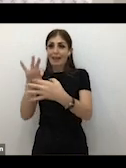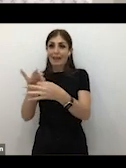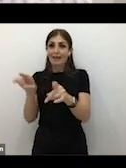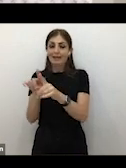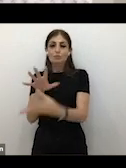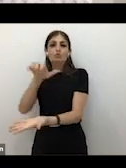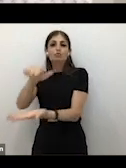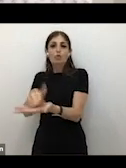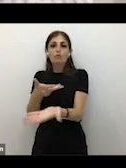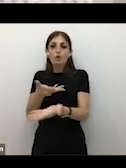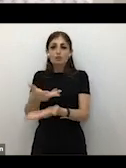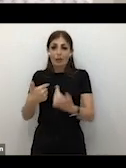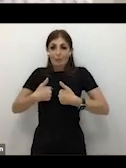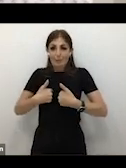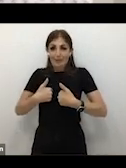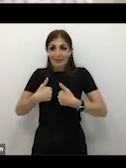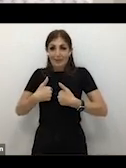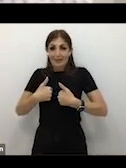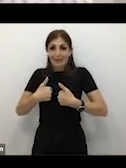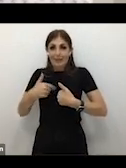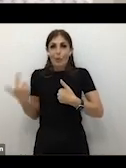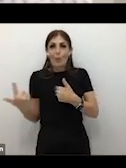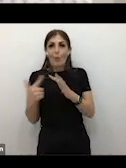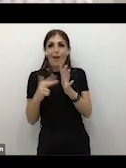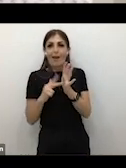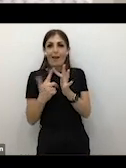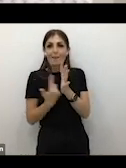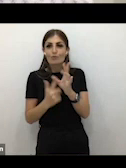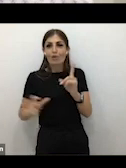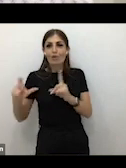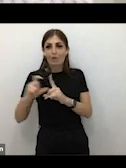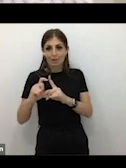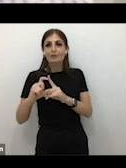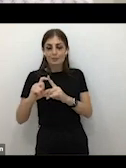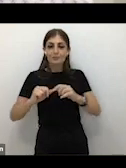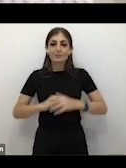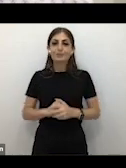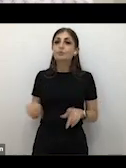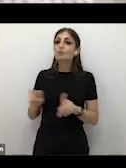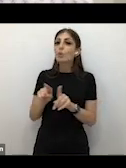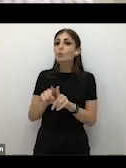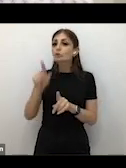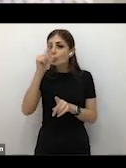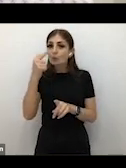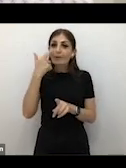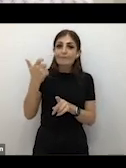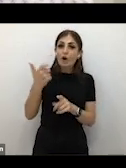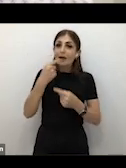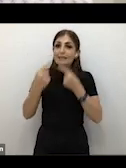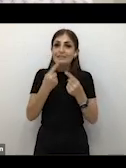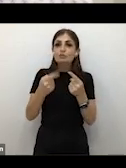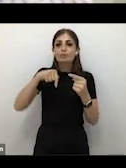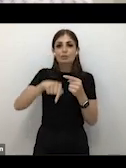in for a chat with myself or my lovely colleague Emerald. And you can also find these details in the description of this